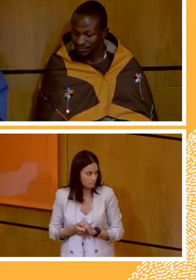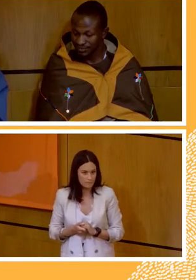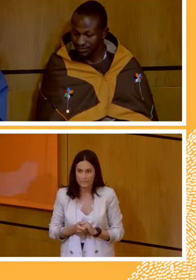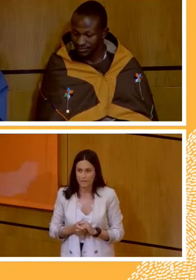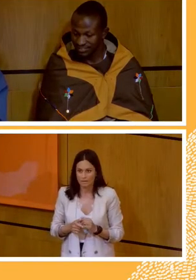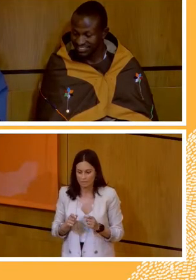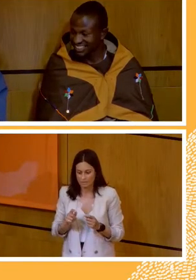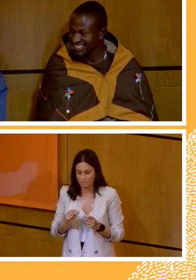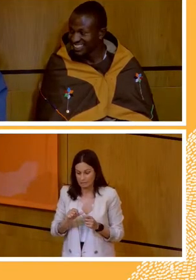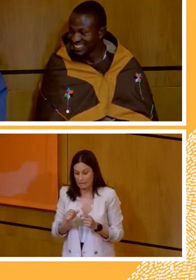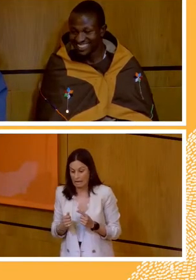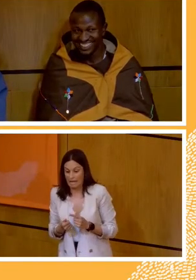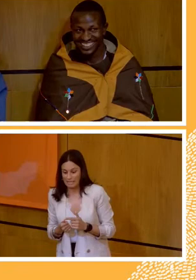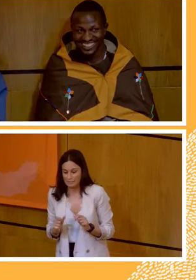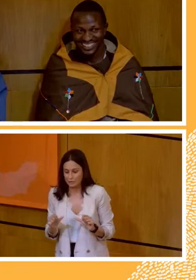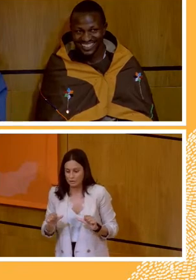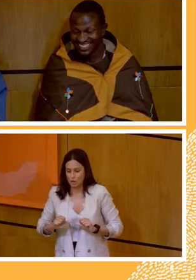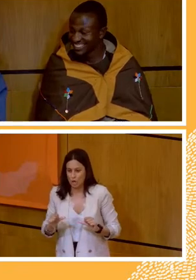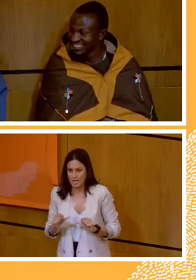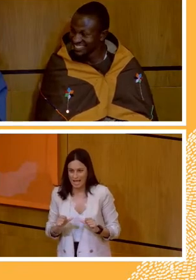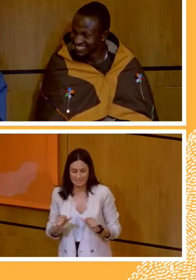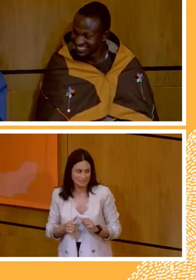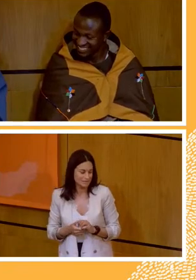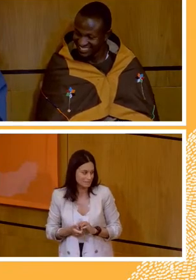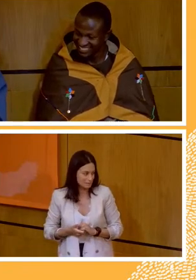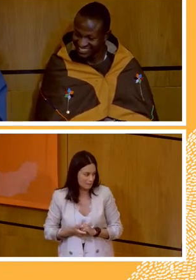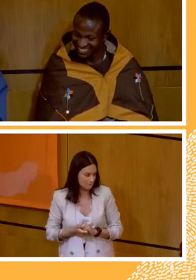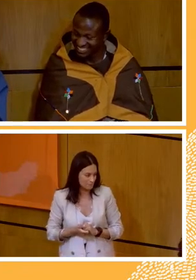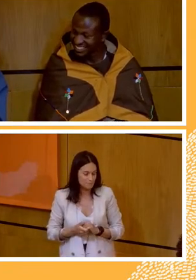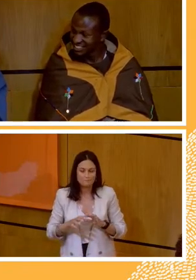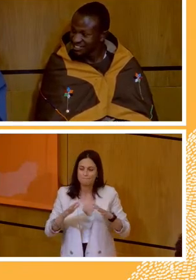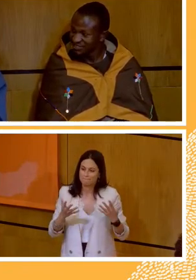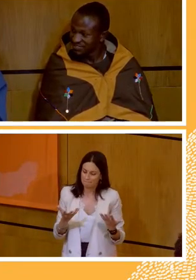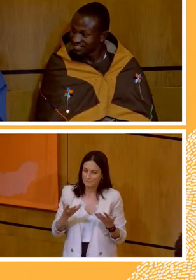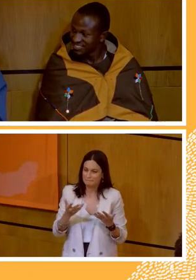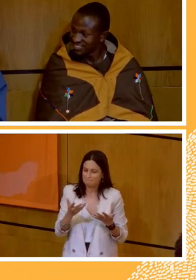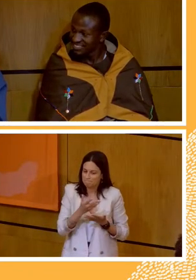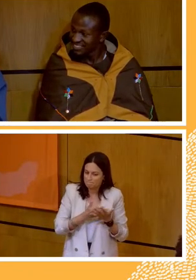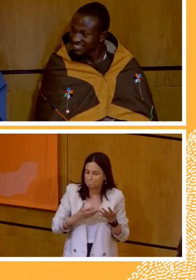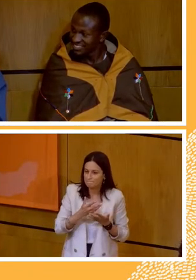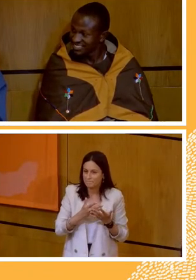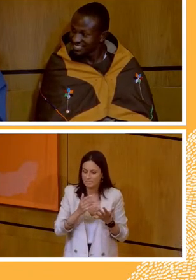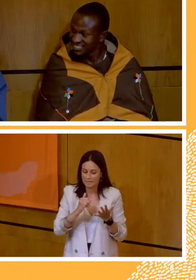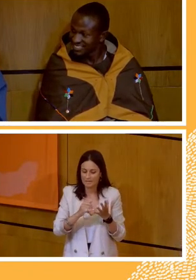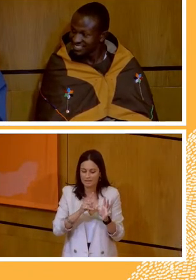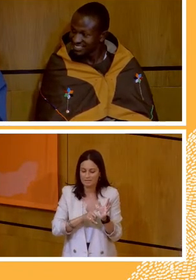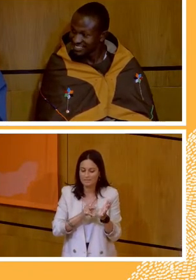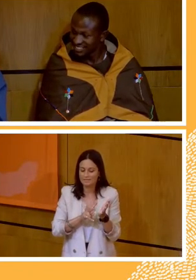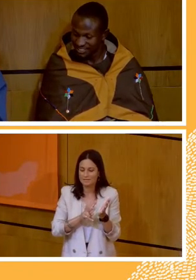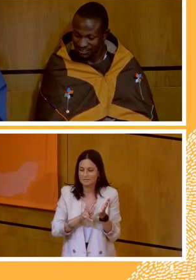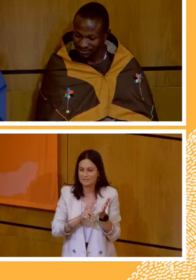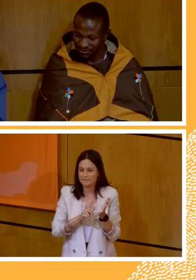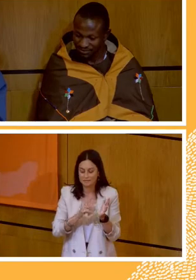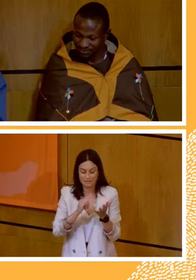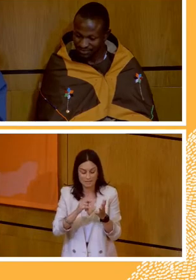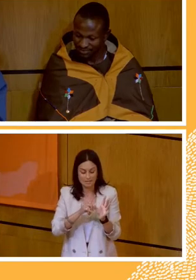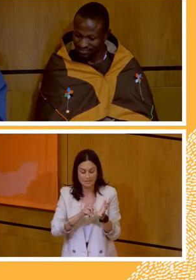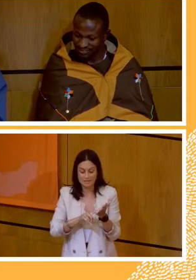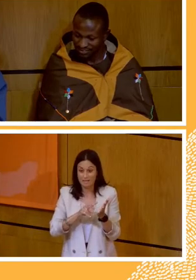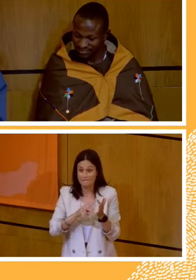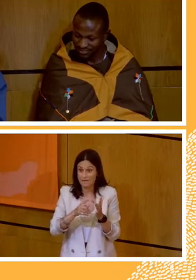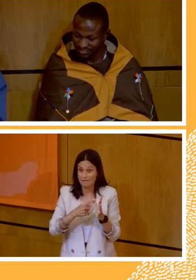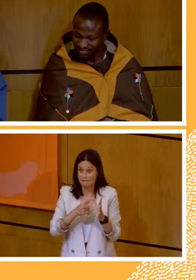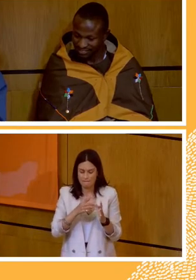Not that one. Not yet, because we have to cue that one. So, Sylvia, I want to turn to you and maybe